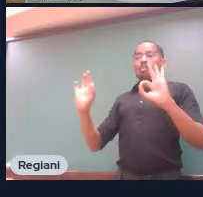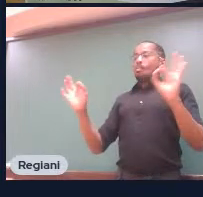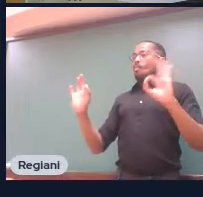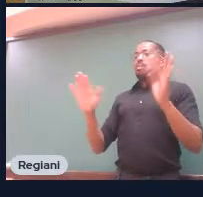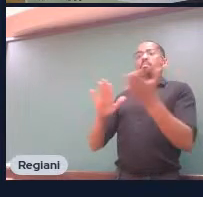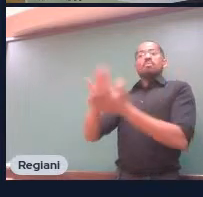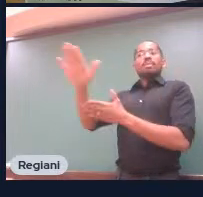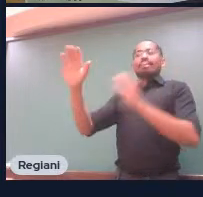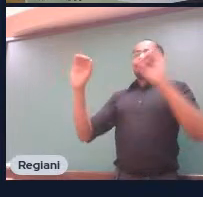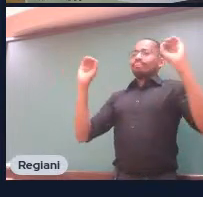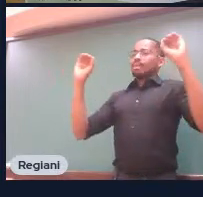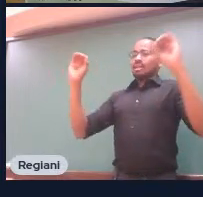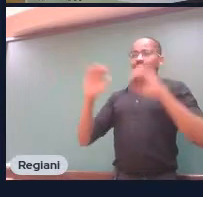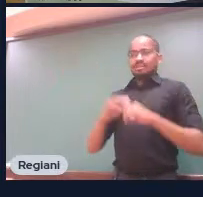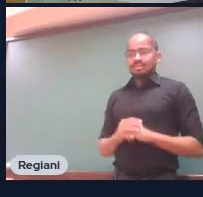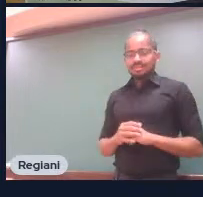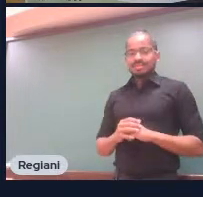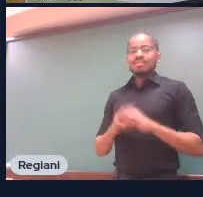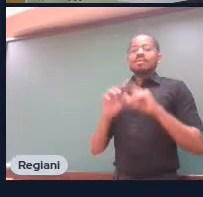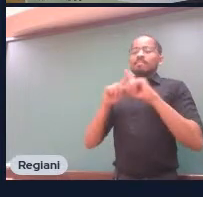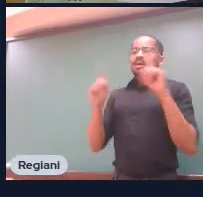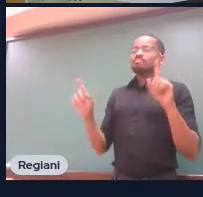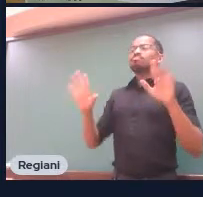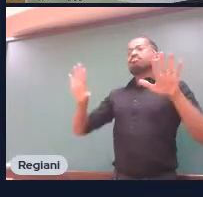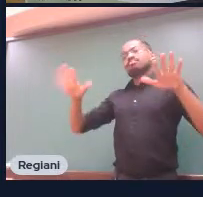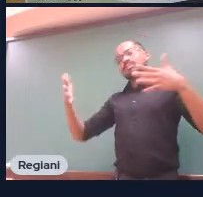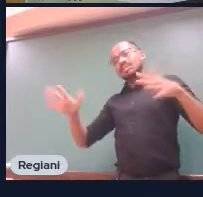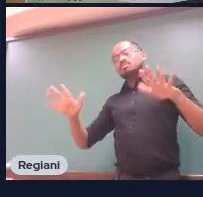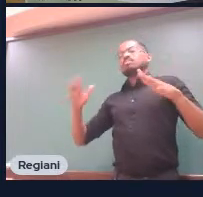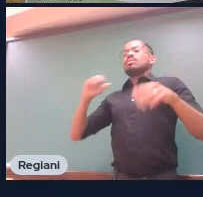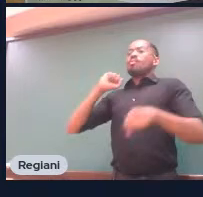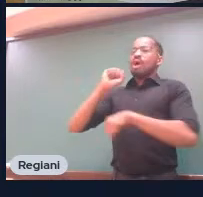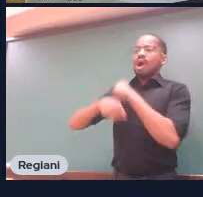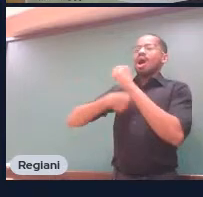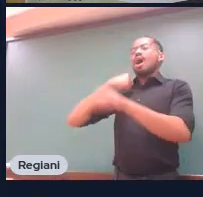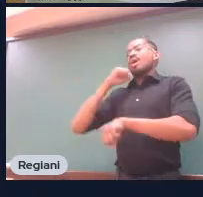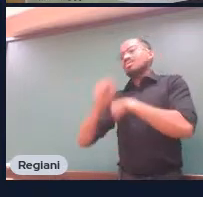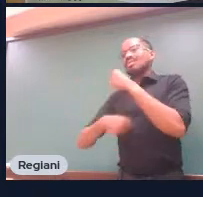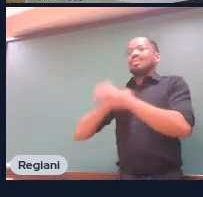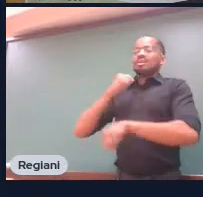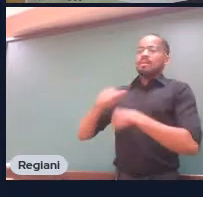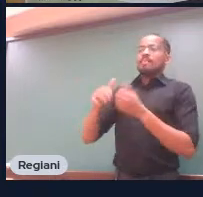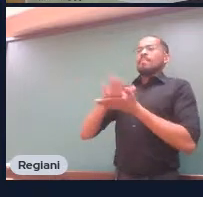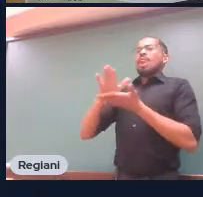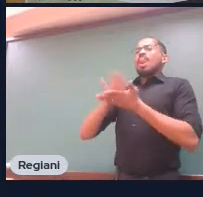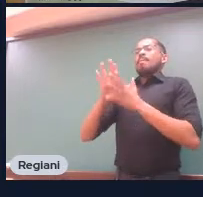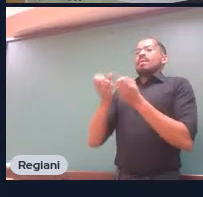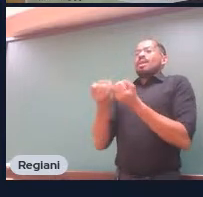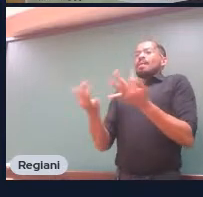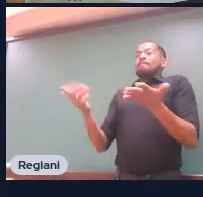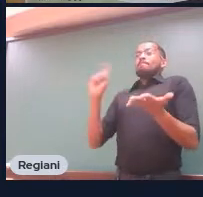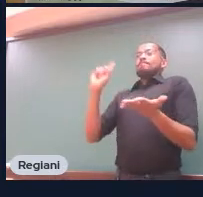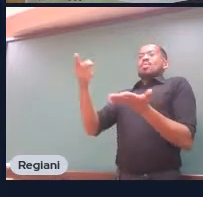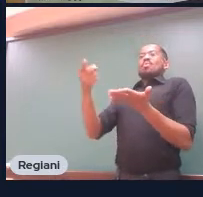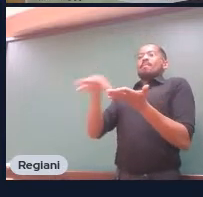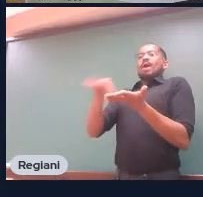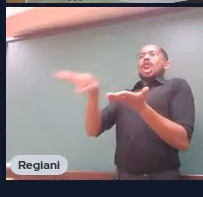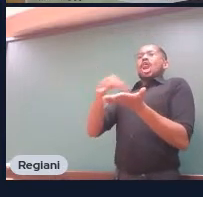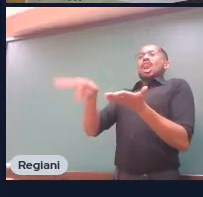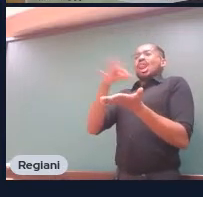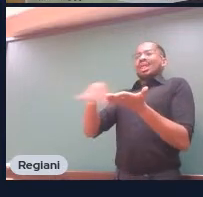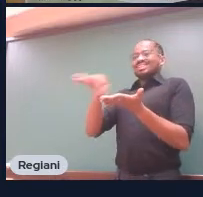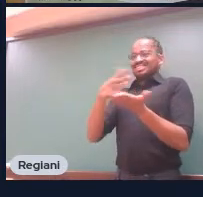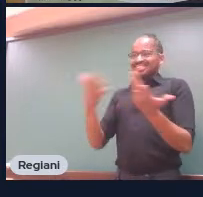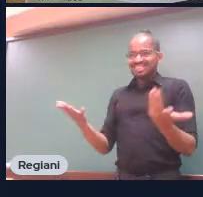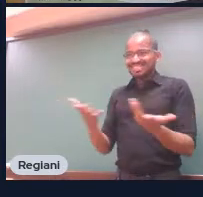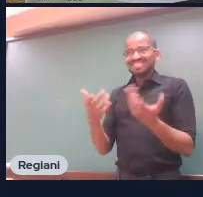that, every year a few thousand pages are added to everything we need to read. And if you don't want to read, and if you're like